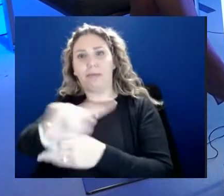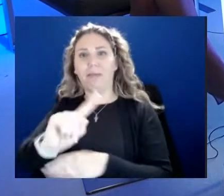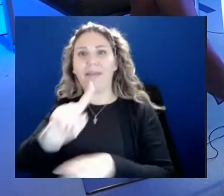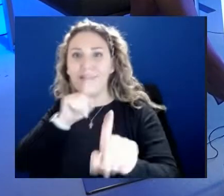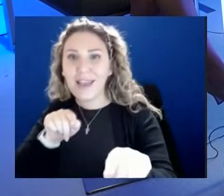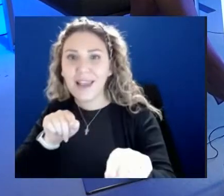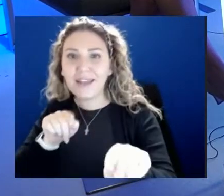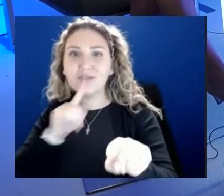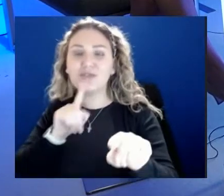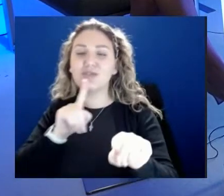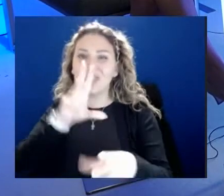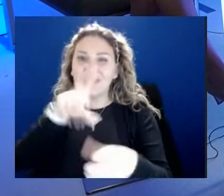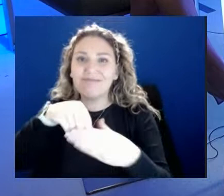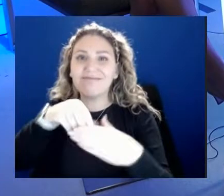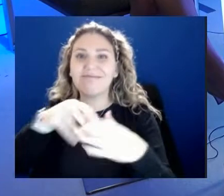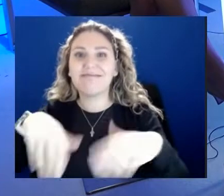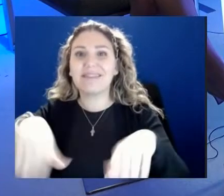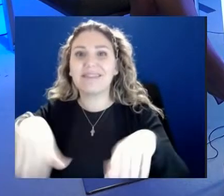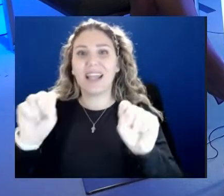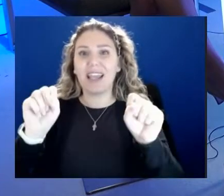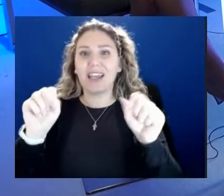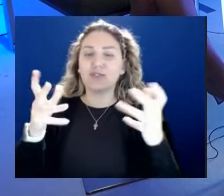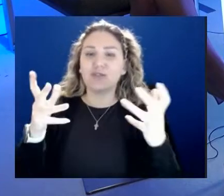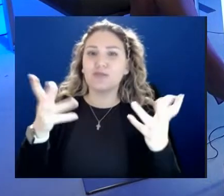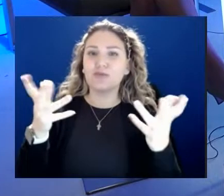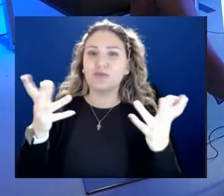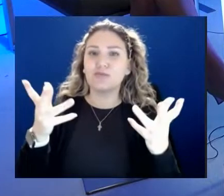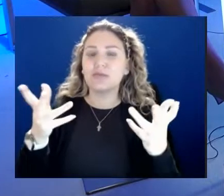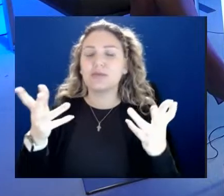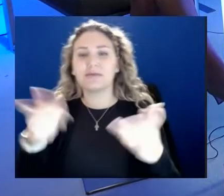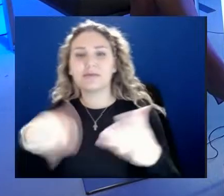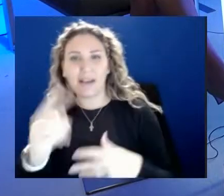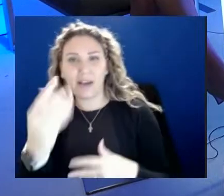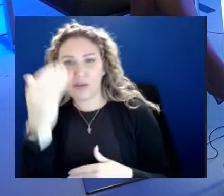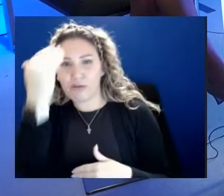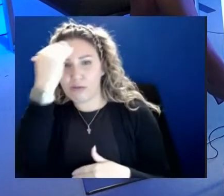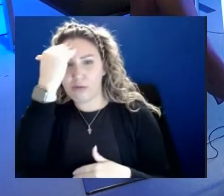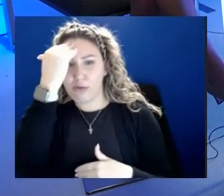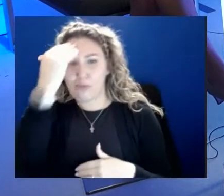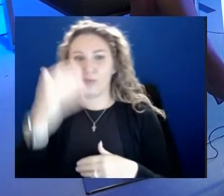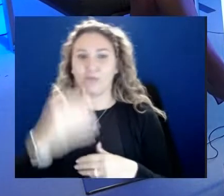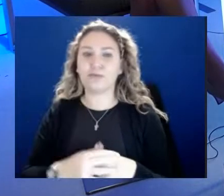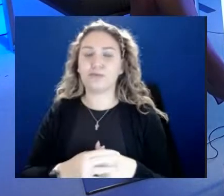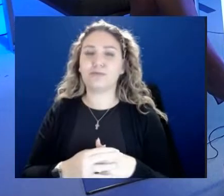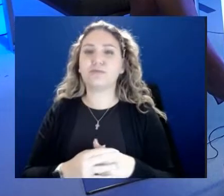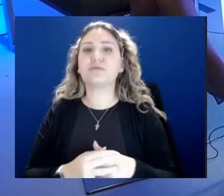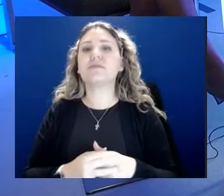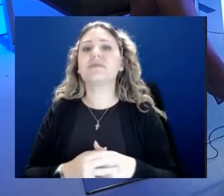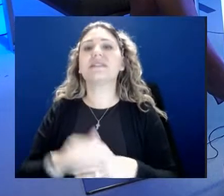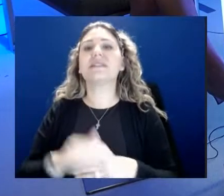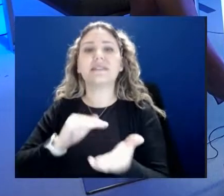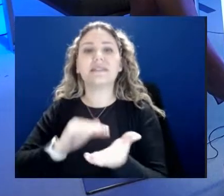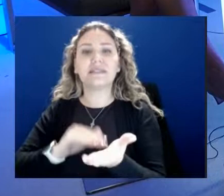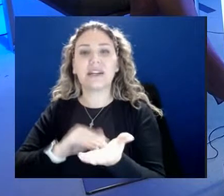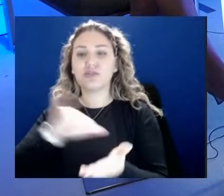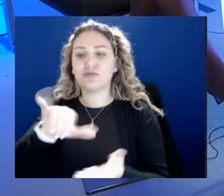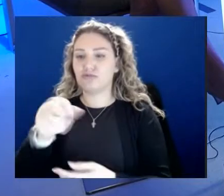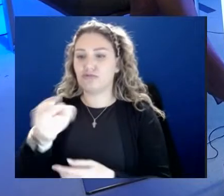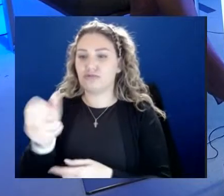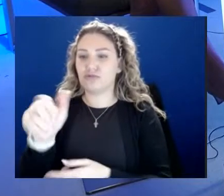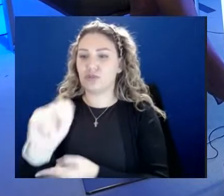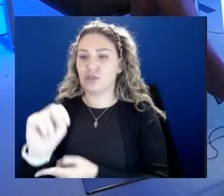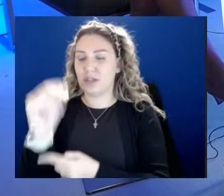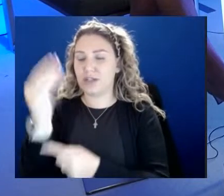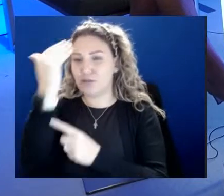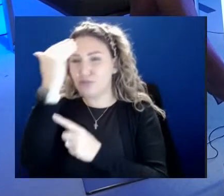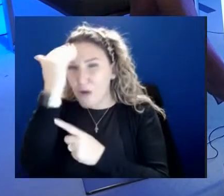temperature on where they're at with what they know. Dr. Johnson mentions anxiety. Lauren, we know that's a big risk factor for suicide.